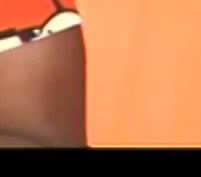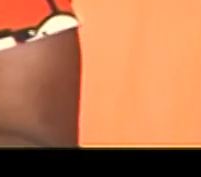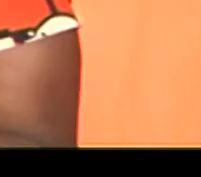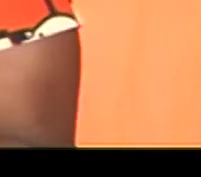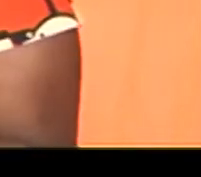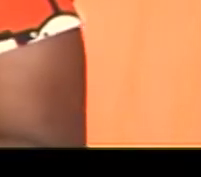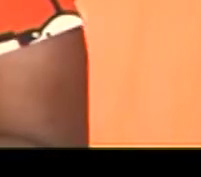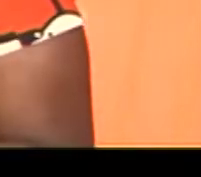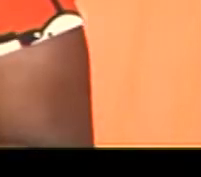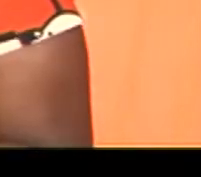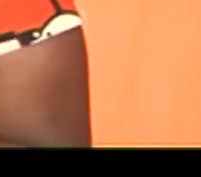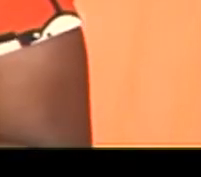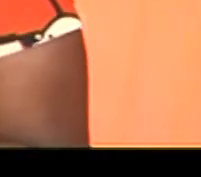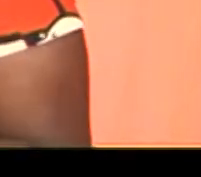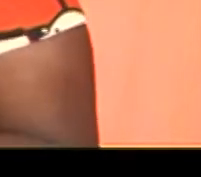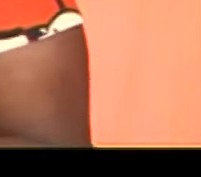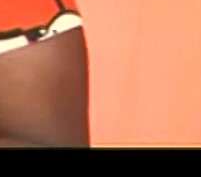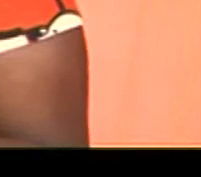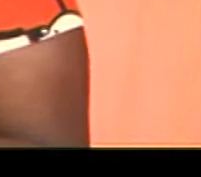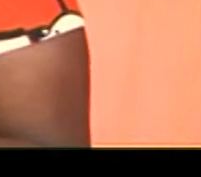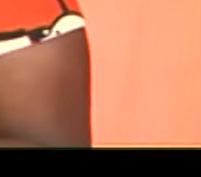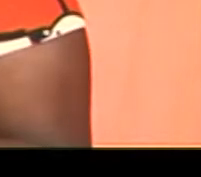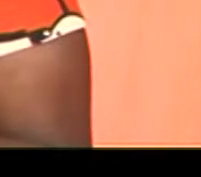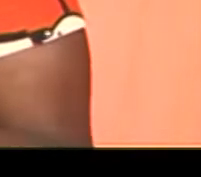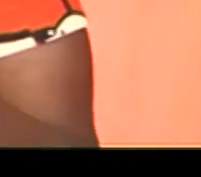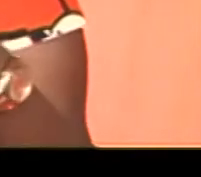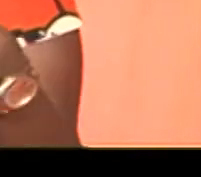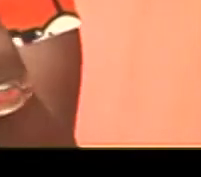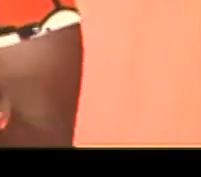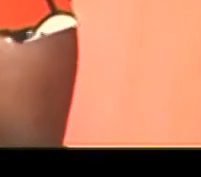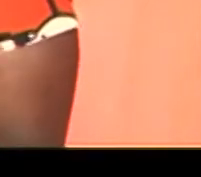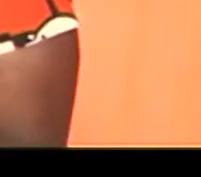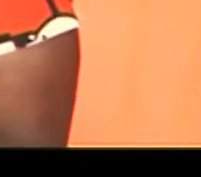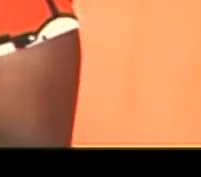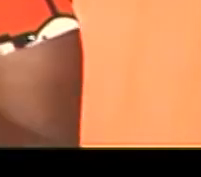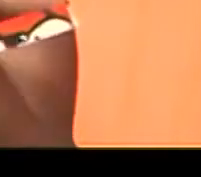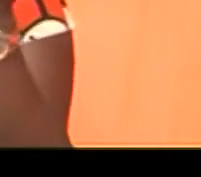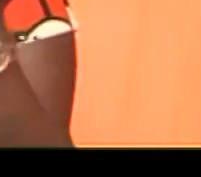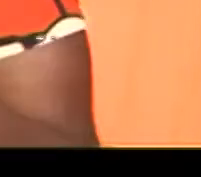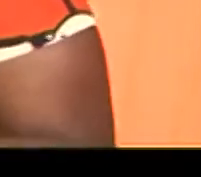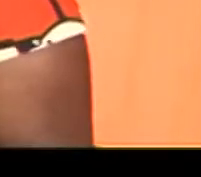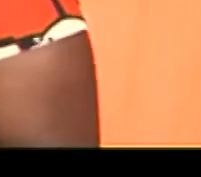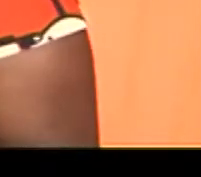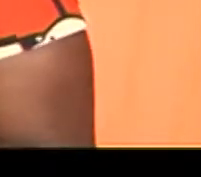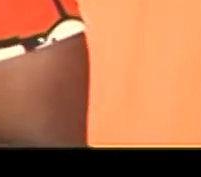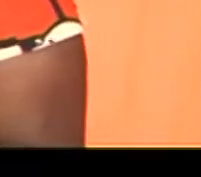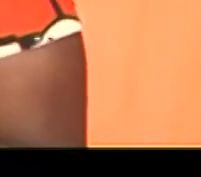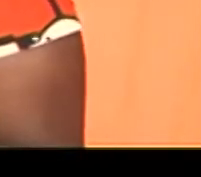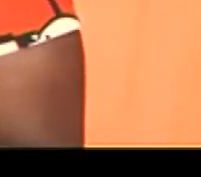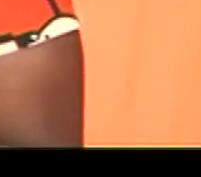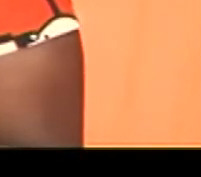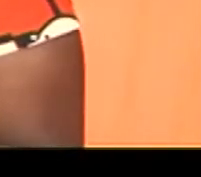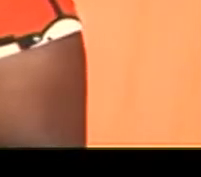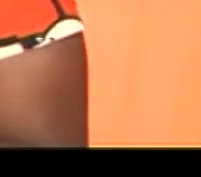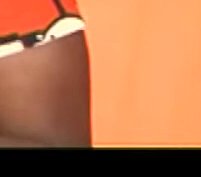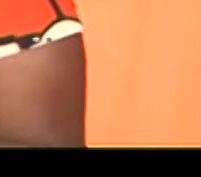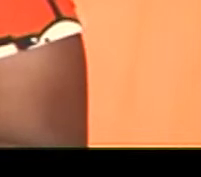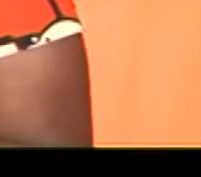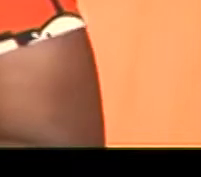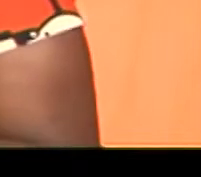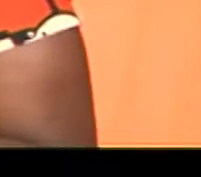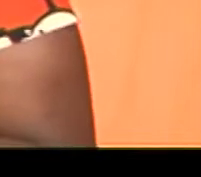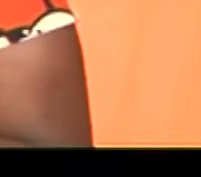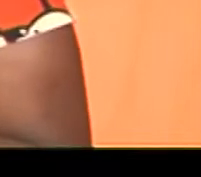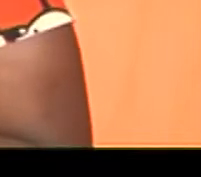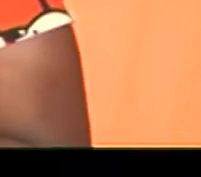pray that you are going to love God back. How can we love God back? We cannot bring candy to God. We cannot send chocolates to heaven. But how can we love God back? Is